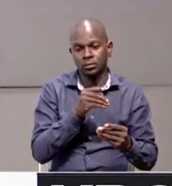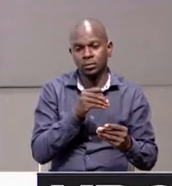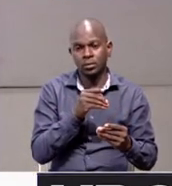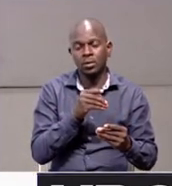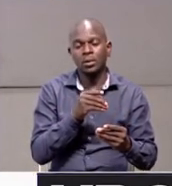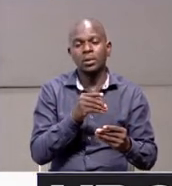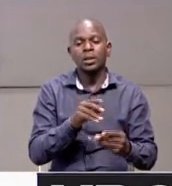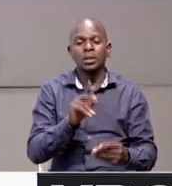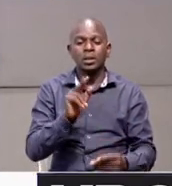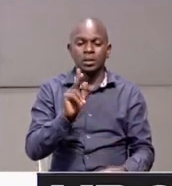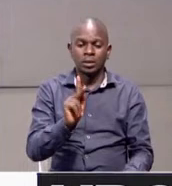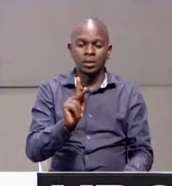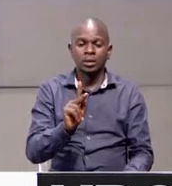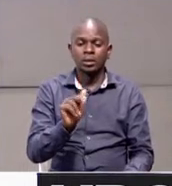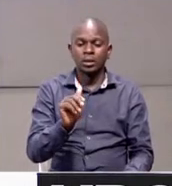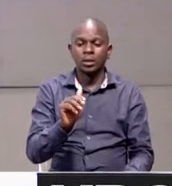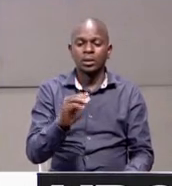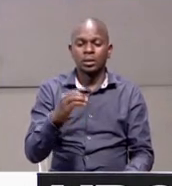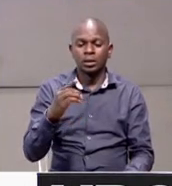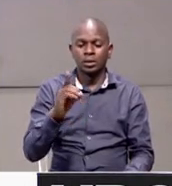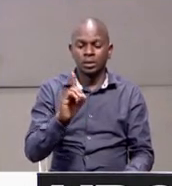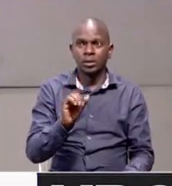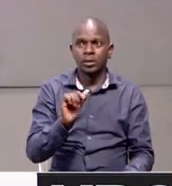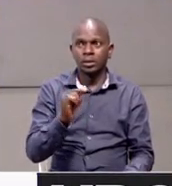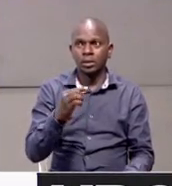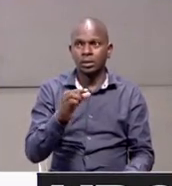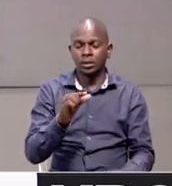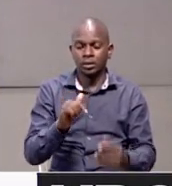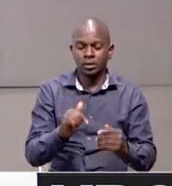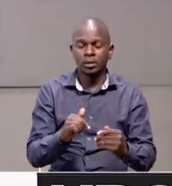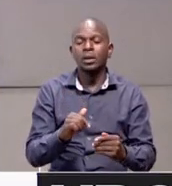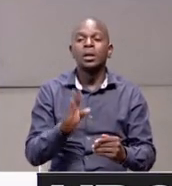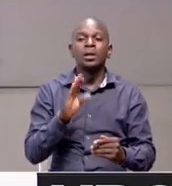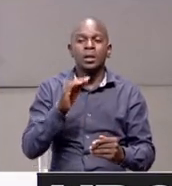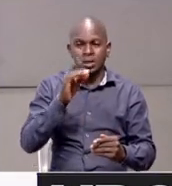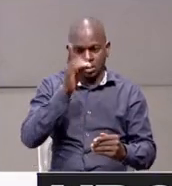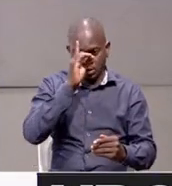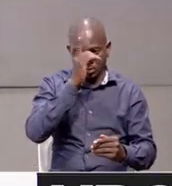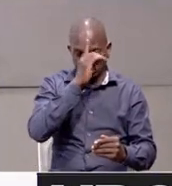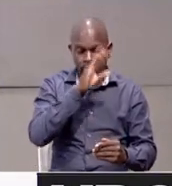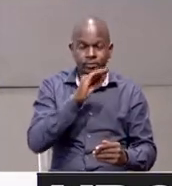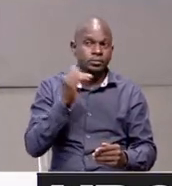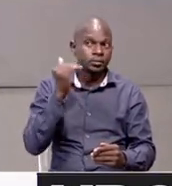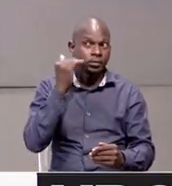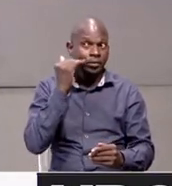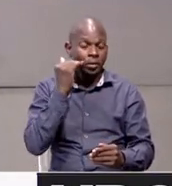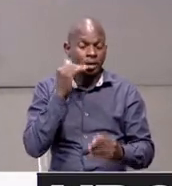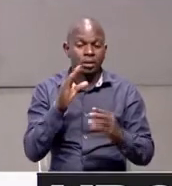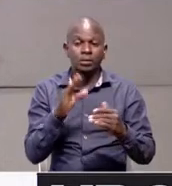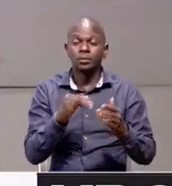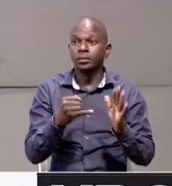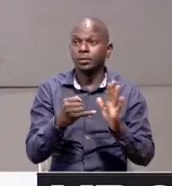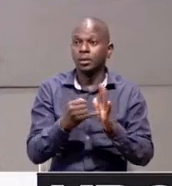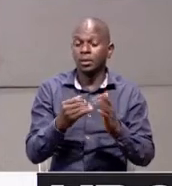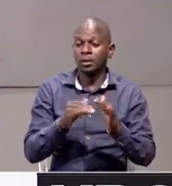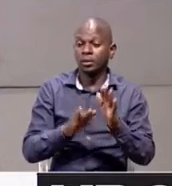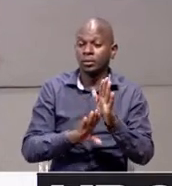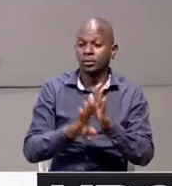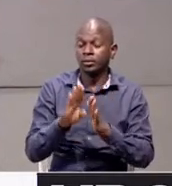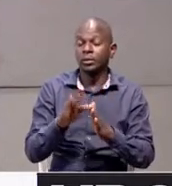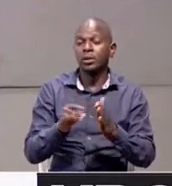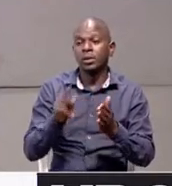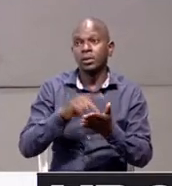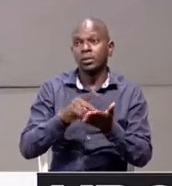Mama Rebecca Daga ndebe chikwatako. His Royal Highness William Gawla IV highlighted the transformative impact of various development